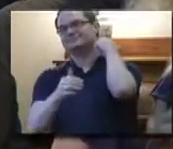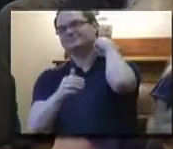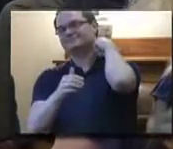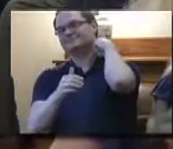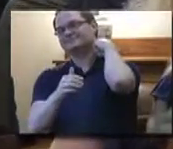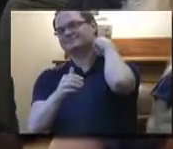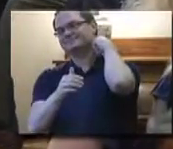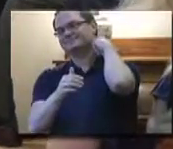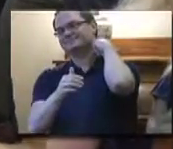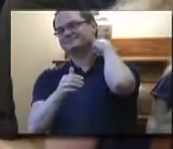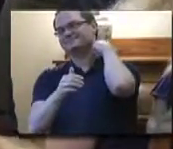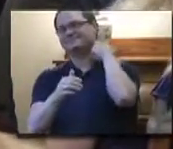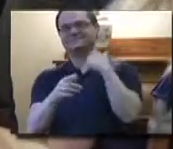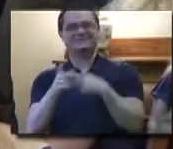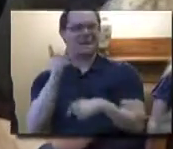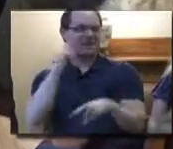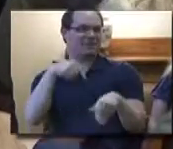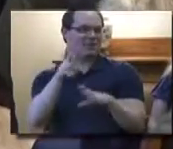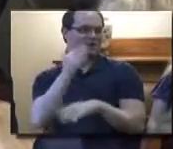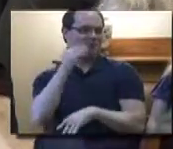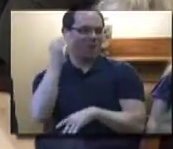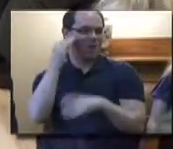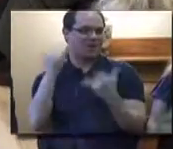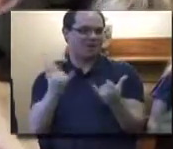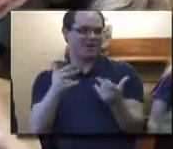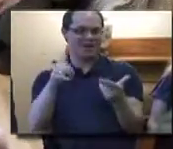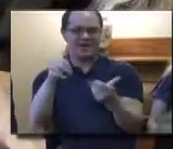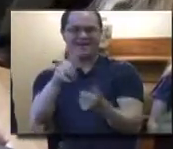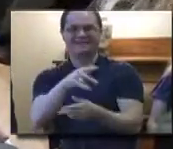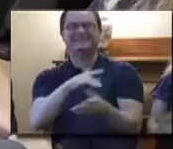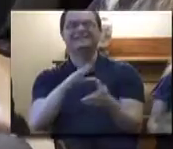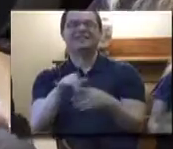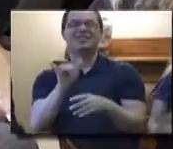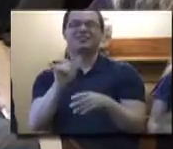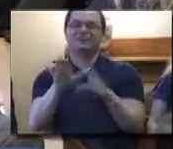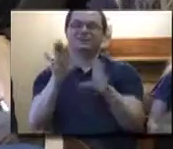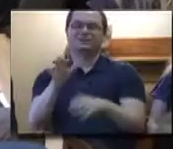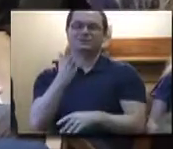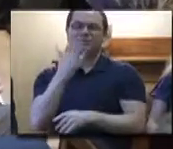I think we ought to just go home. No, that was great.